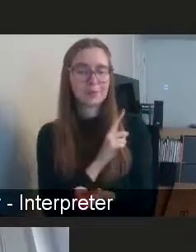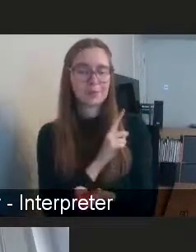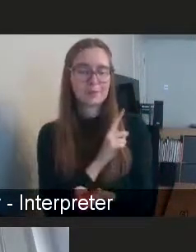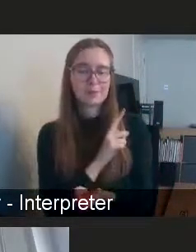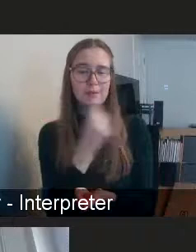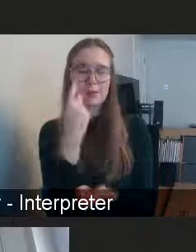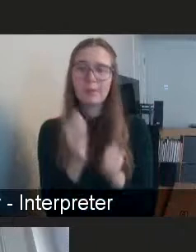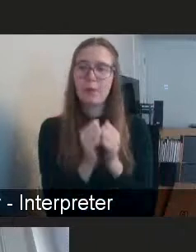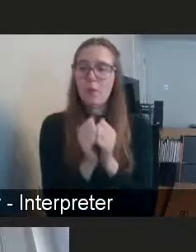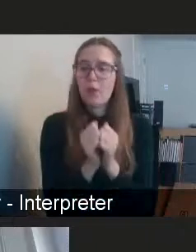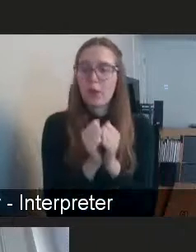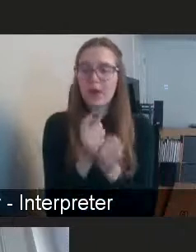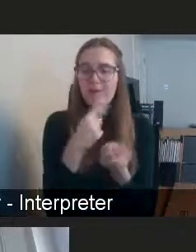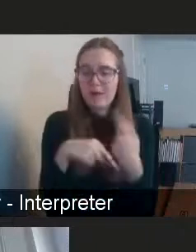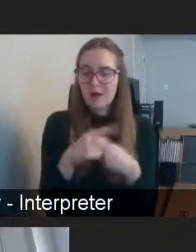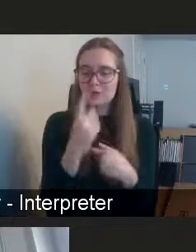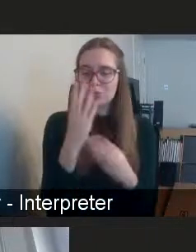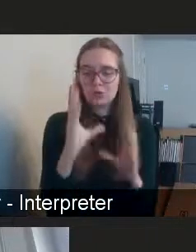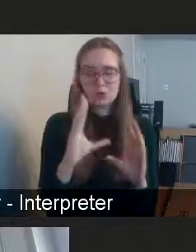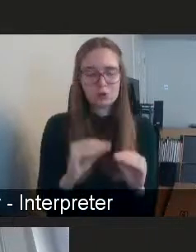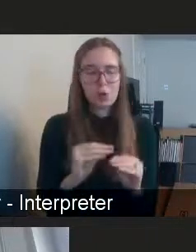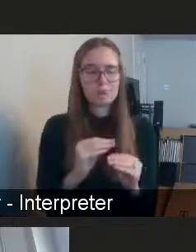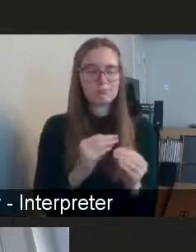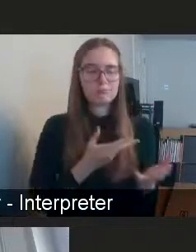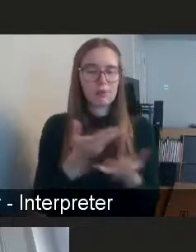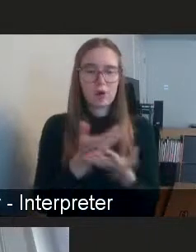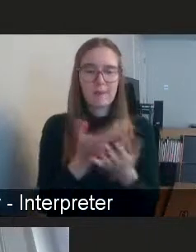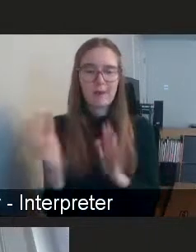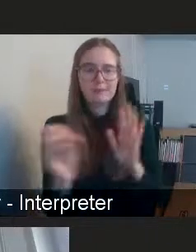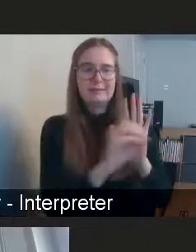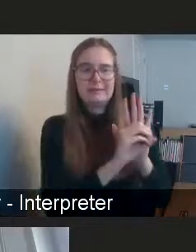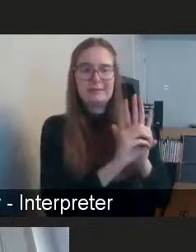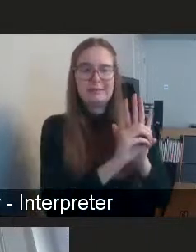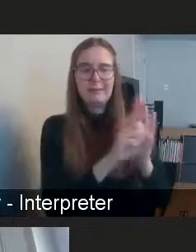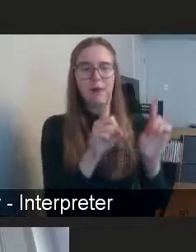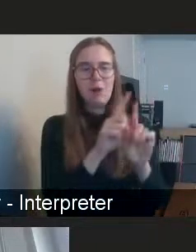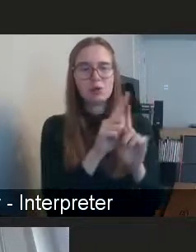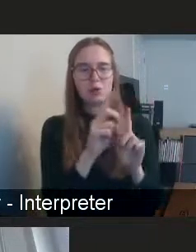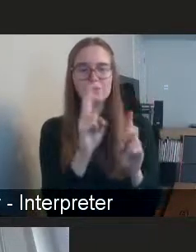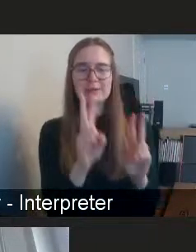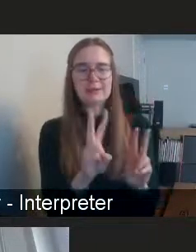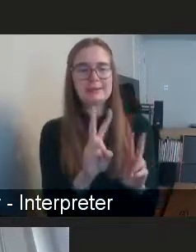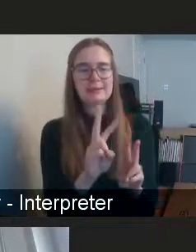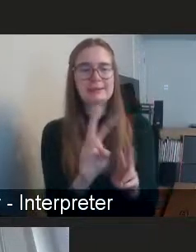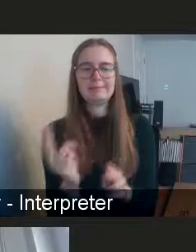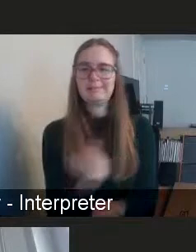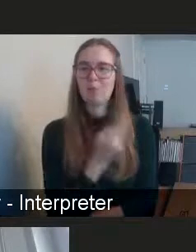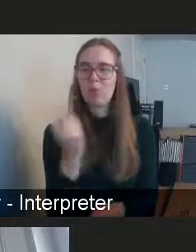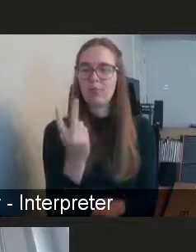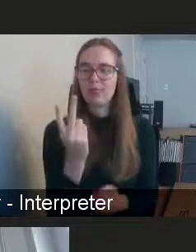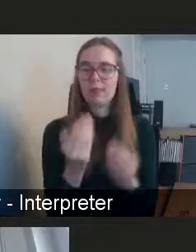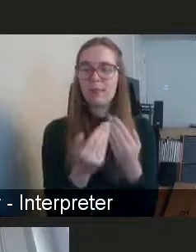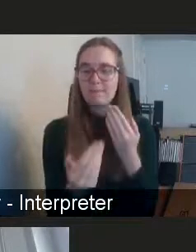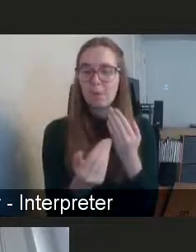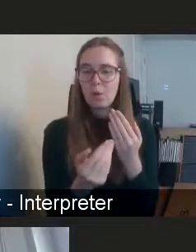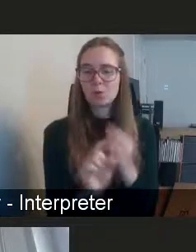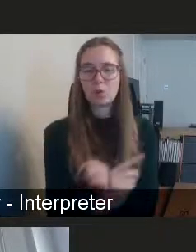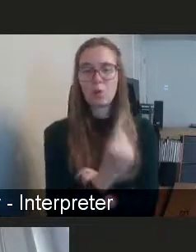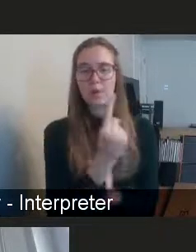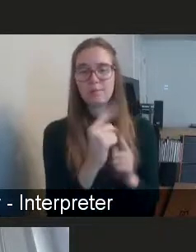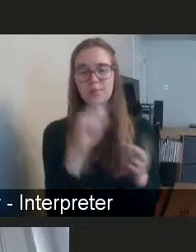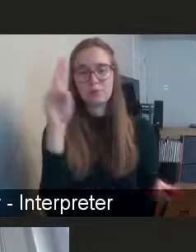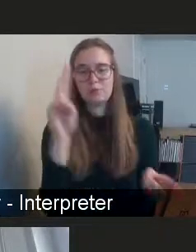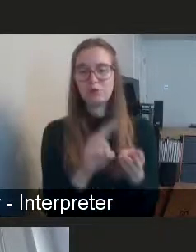worthwhile for us to stop talking solely about net zero and actually start seeing it as two sides of an equation. So one is